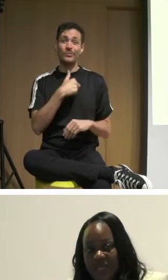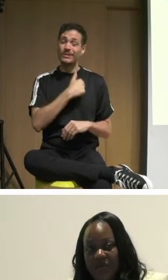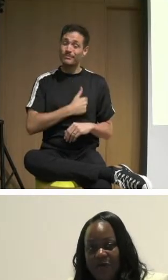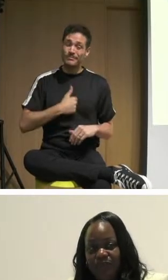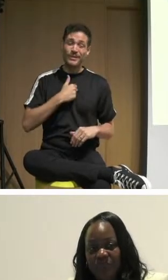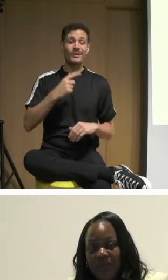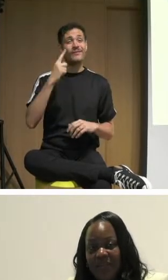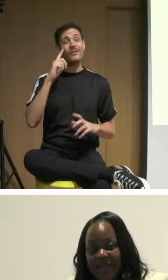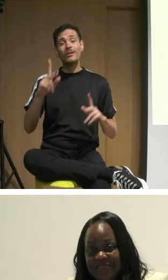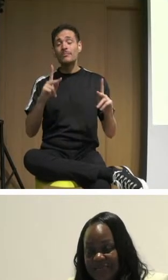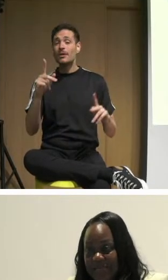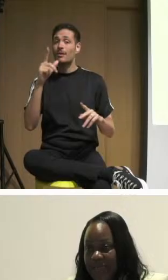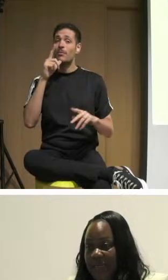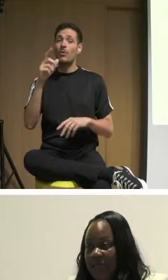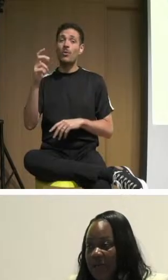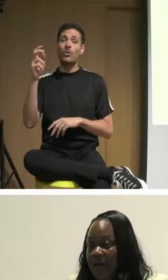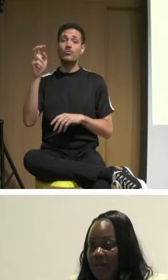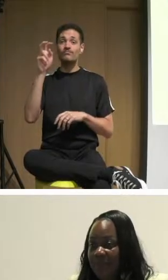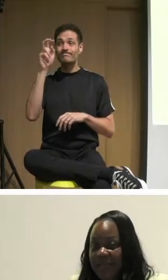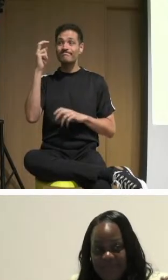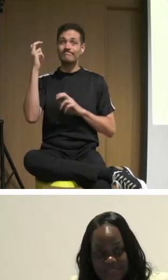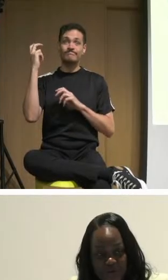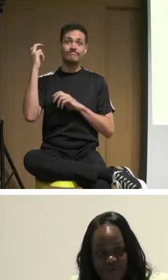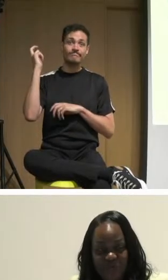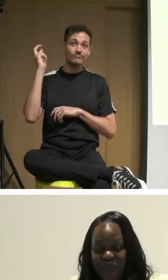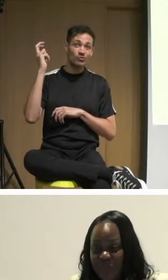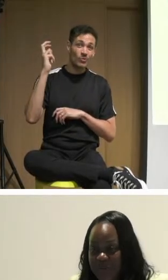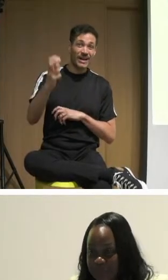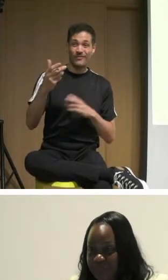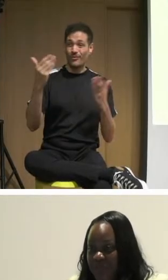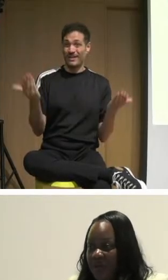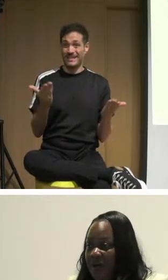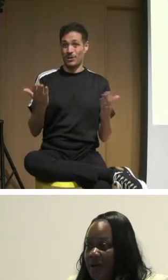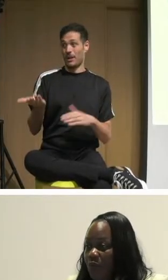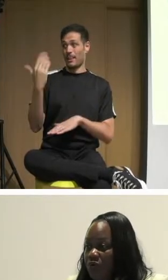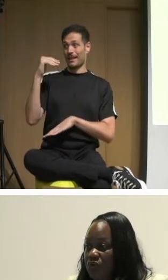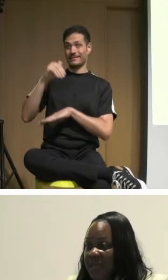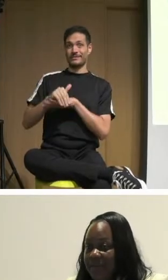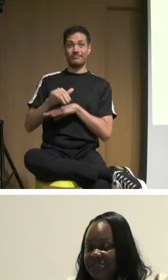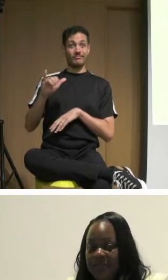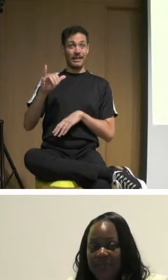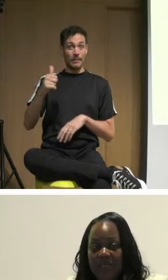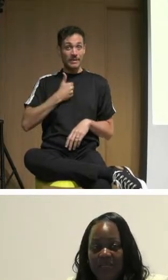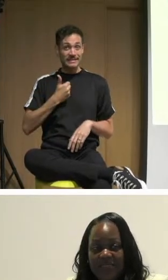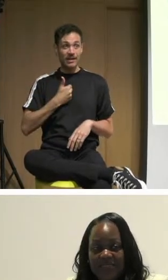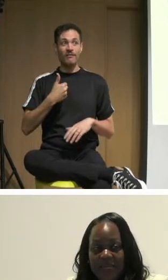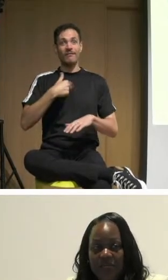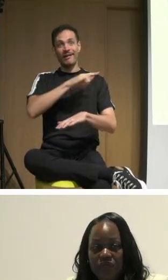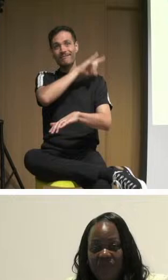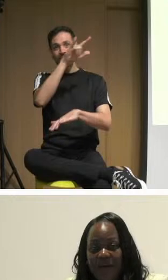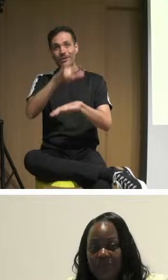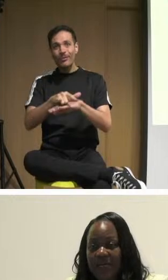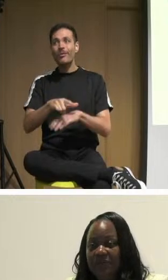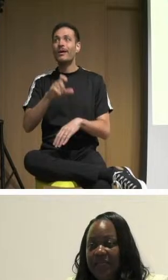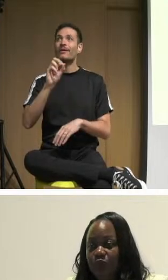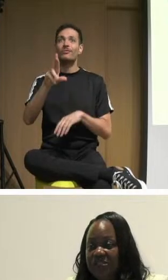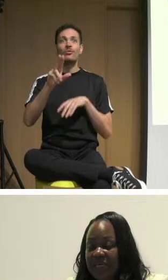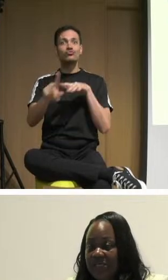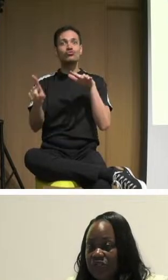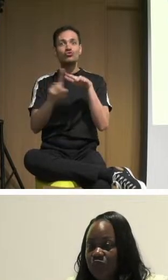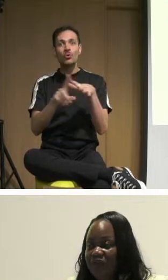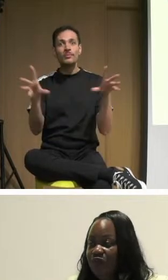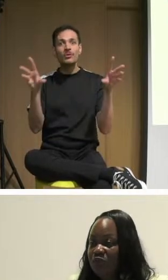traveled here last night, like myself, flew in, or you came to the meeting last night and you found out that